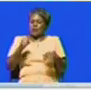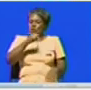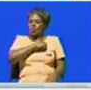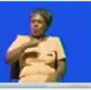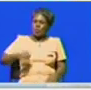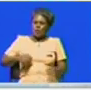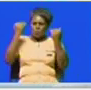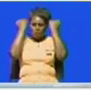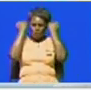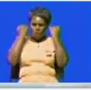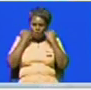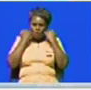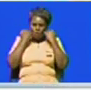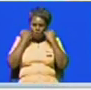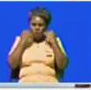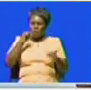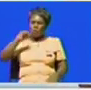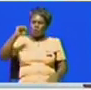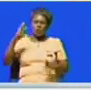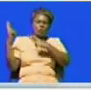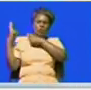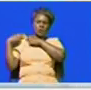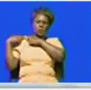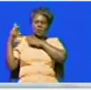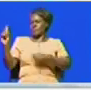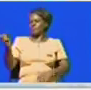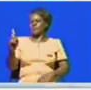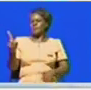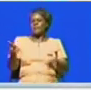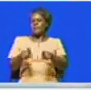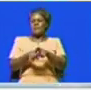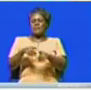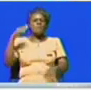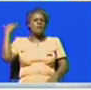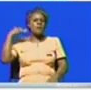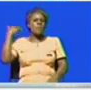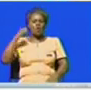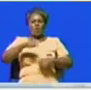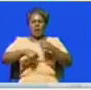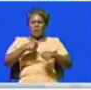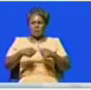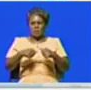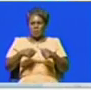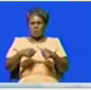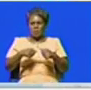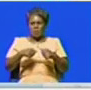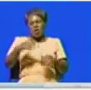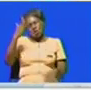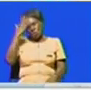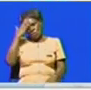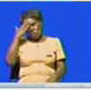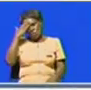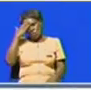Court does not just require political responsibility. It also found criminal actions. But you don't know against whom? We know.